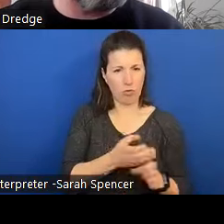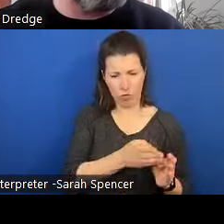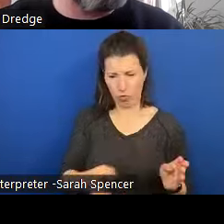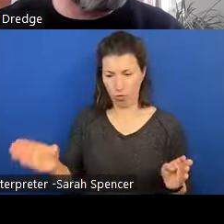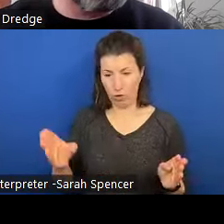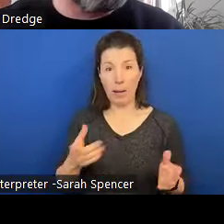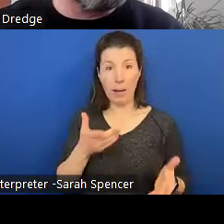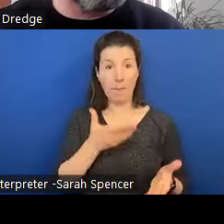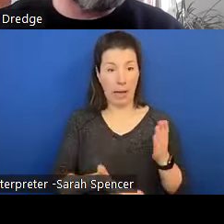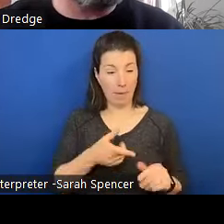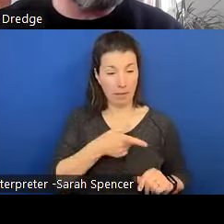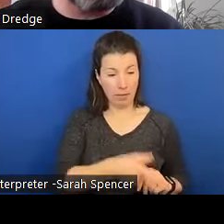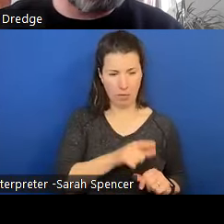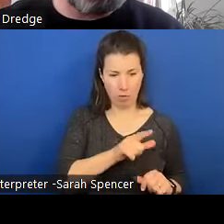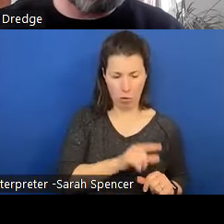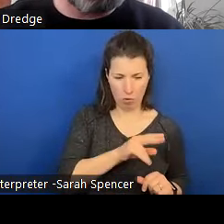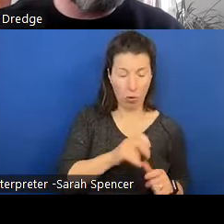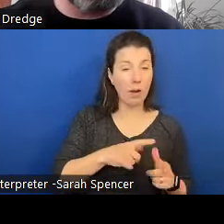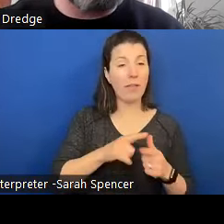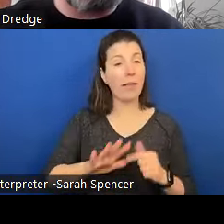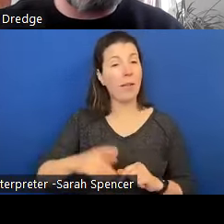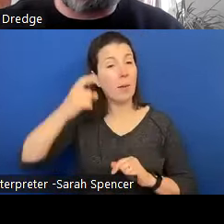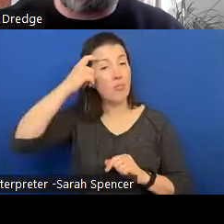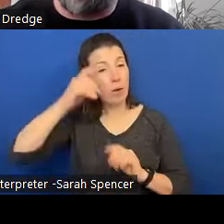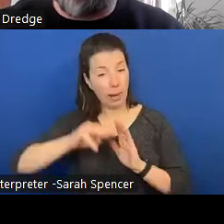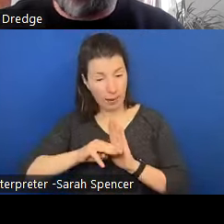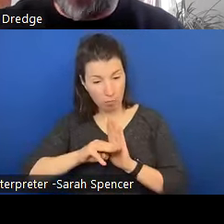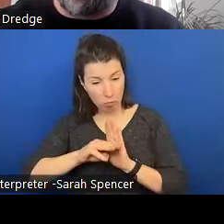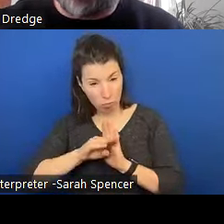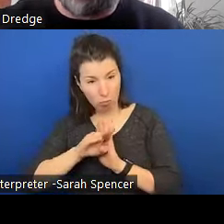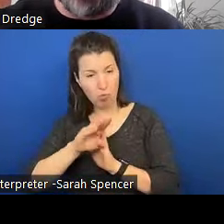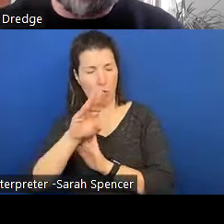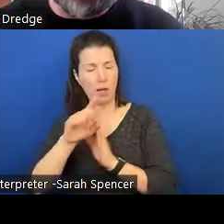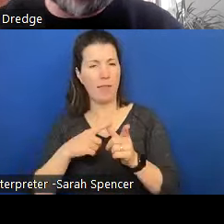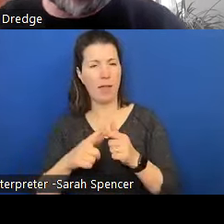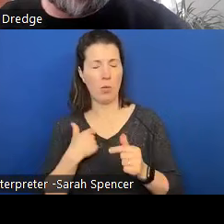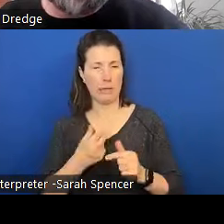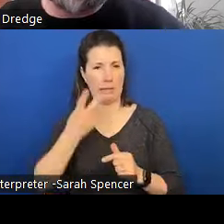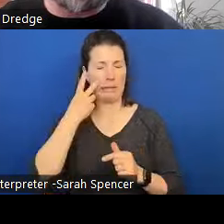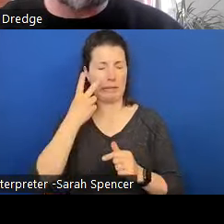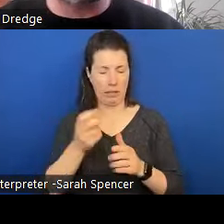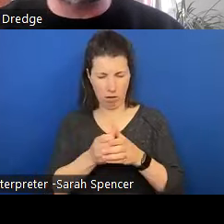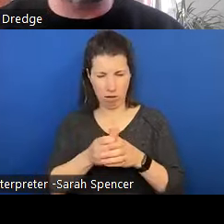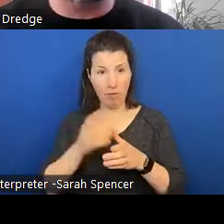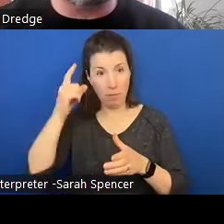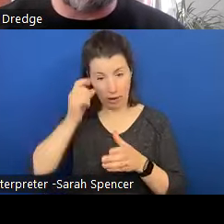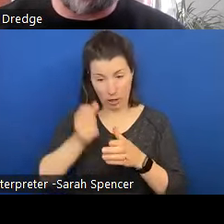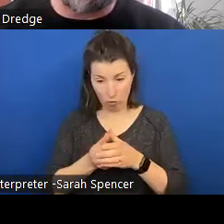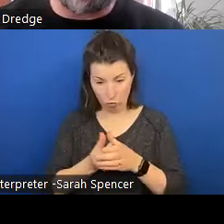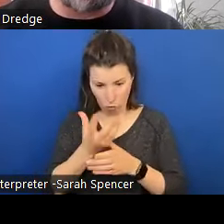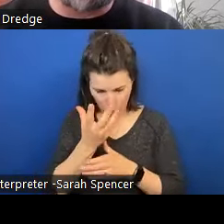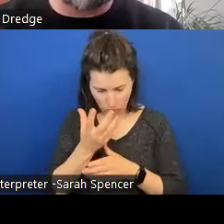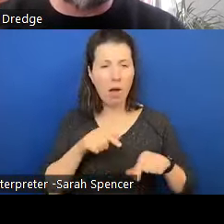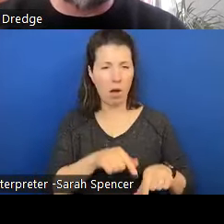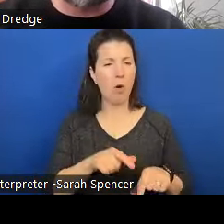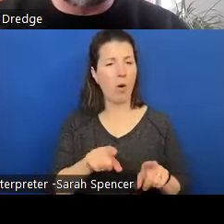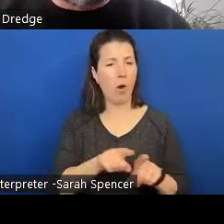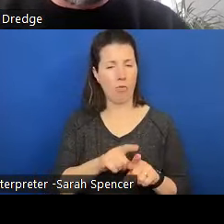brain matures, we start to see increasing muscle tone. And one of the key features of cerebral palsy is increased muscle